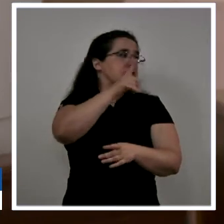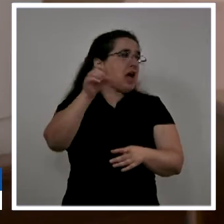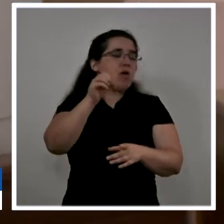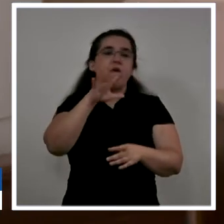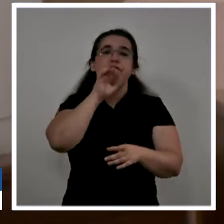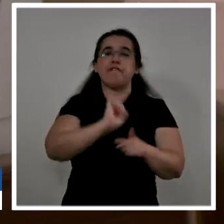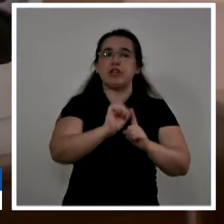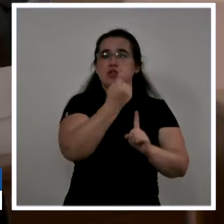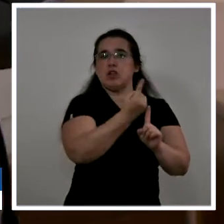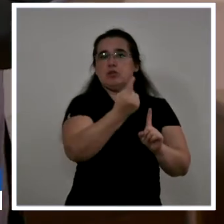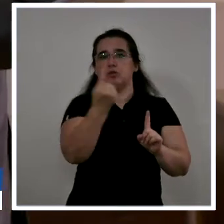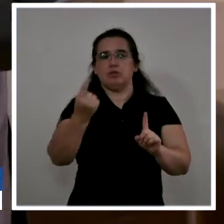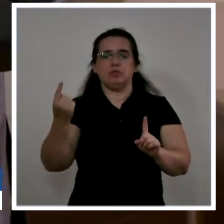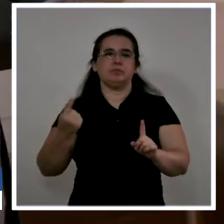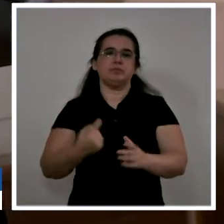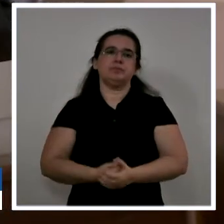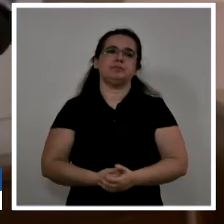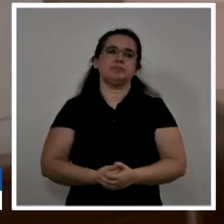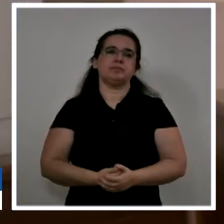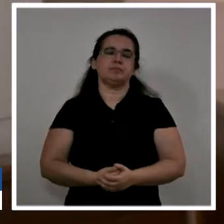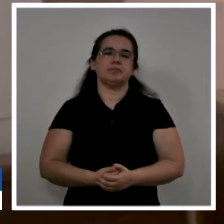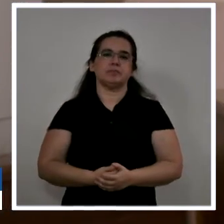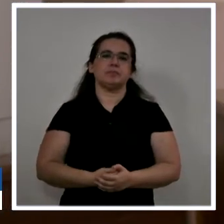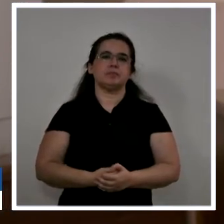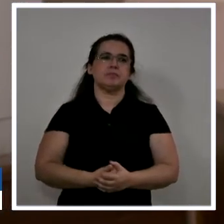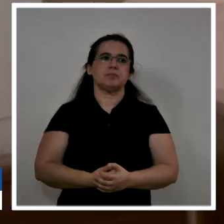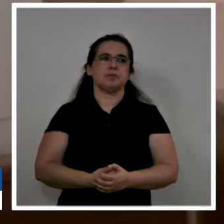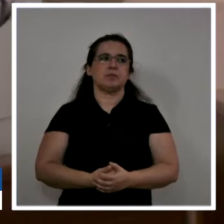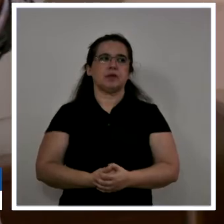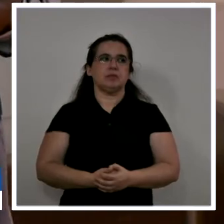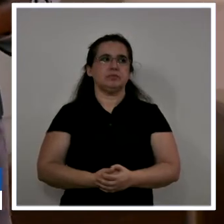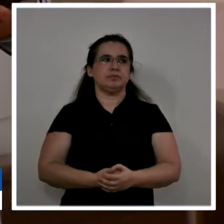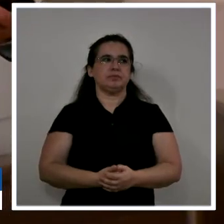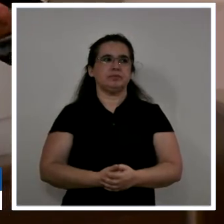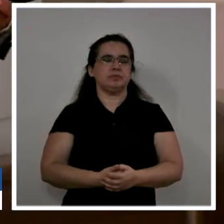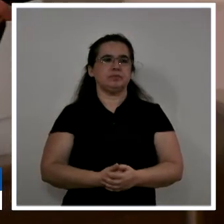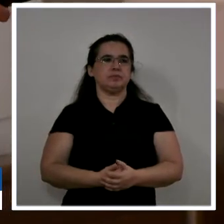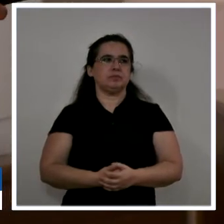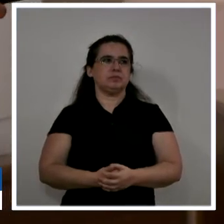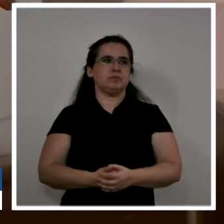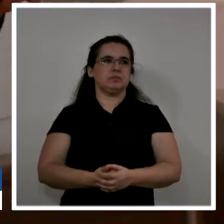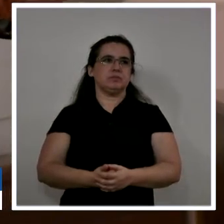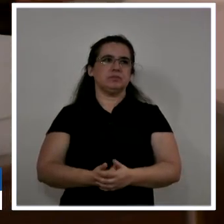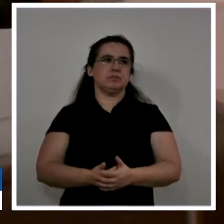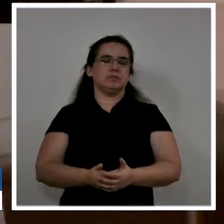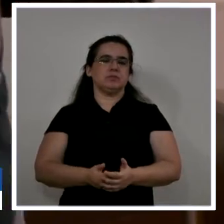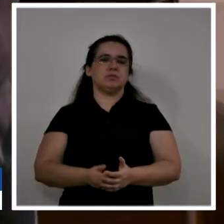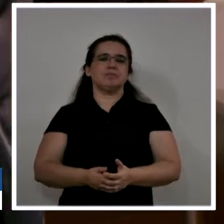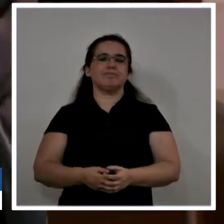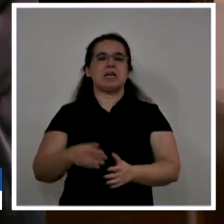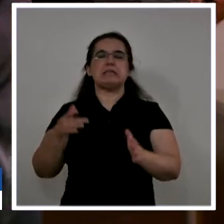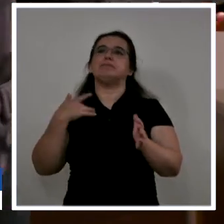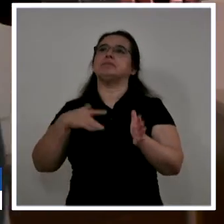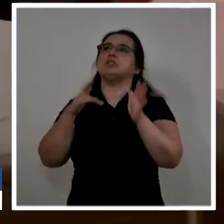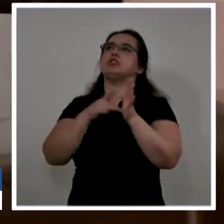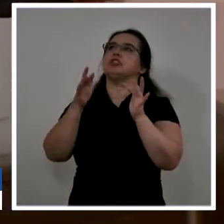Like every child of Adam, he accepted the results of the working of the great law of heredity. Ele aceitou